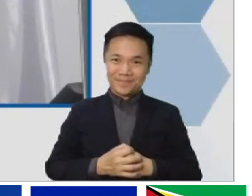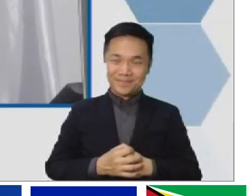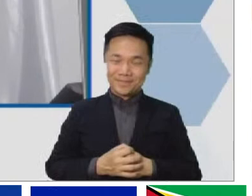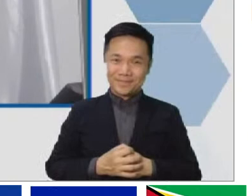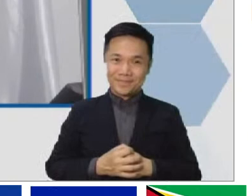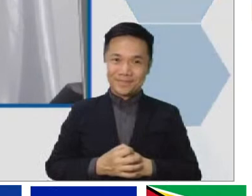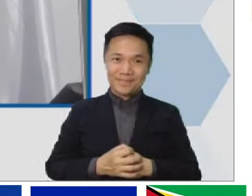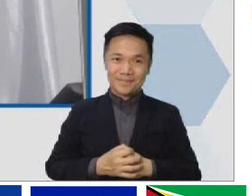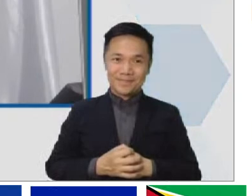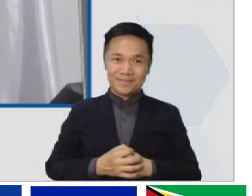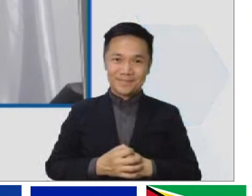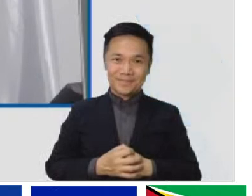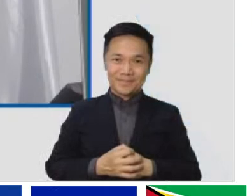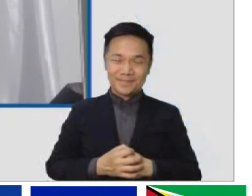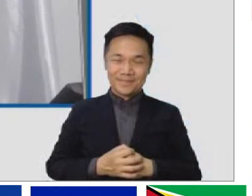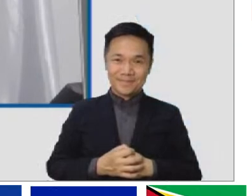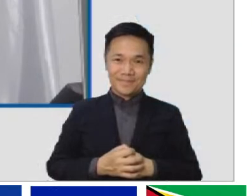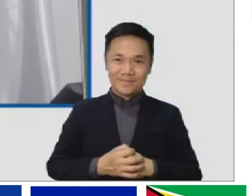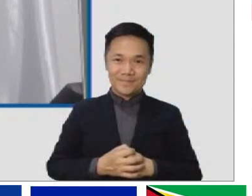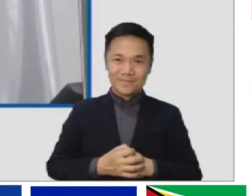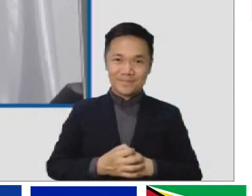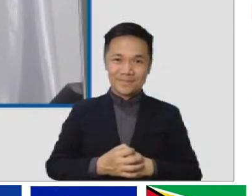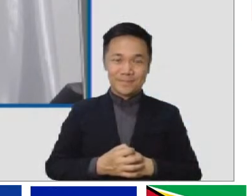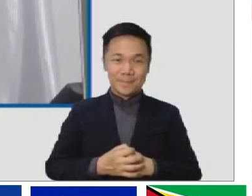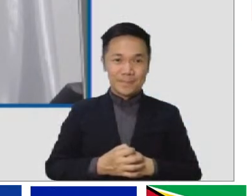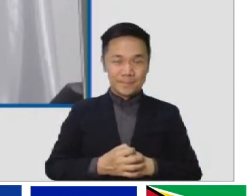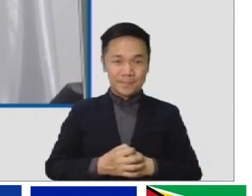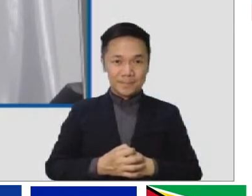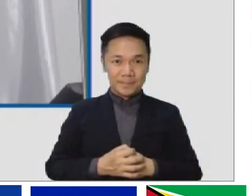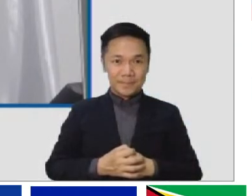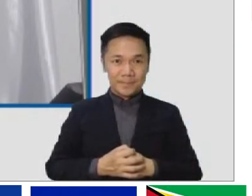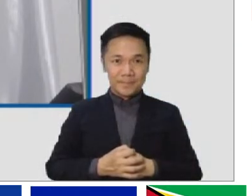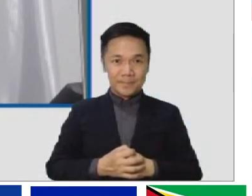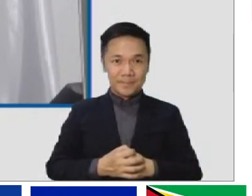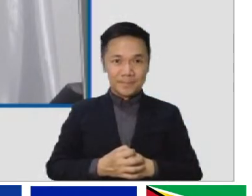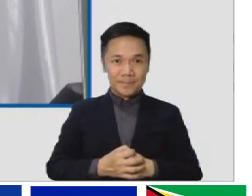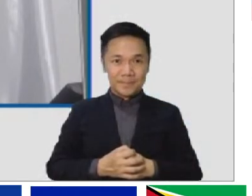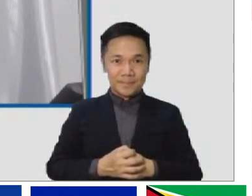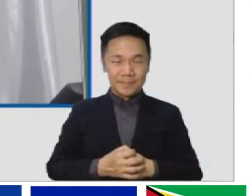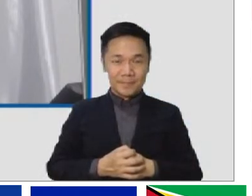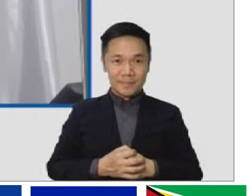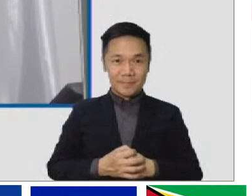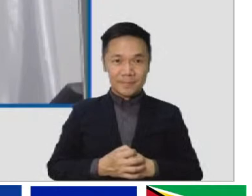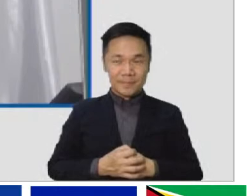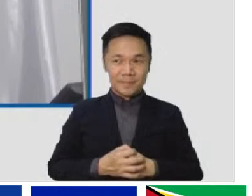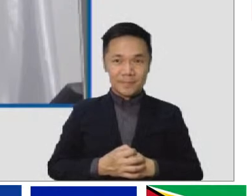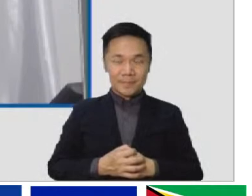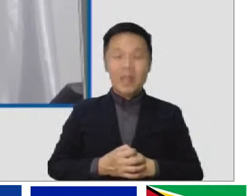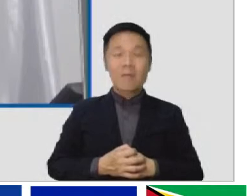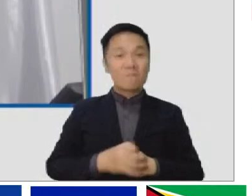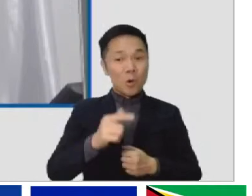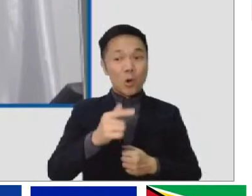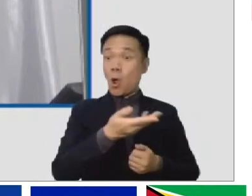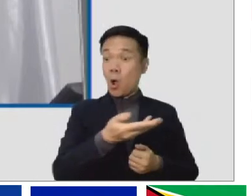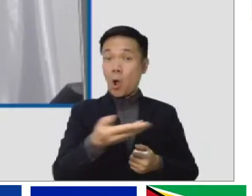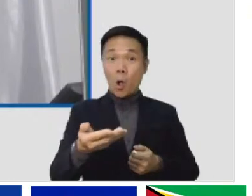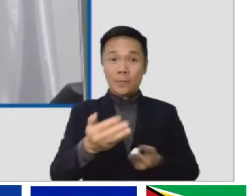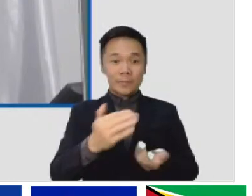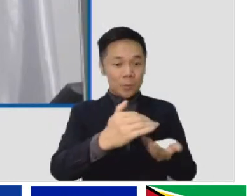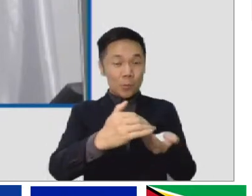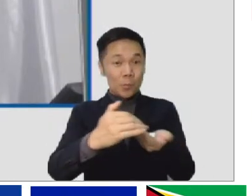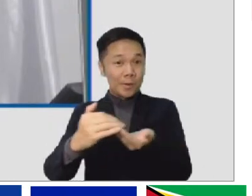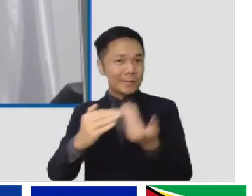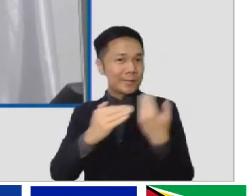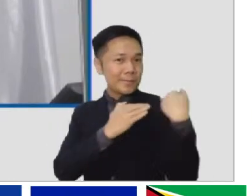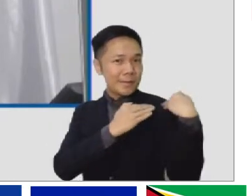For us to be able to promote the articulation of the different stakeholders, territories, and the adaptation and